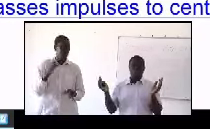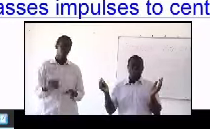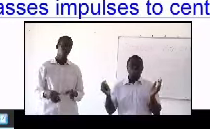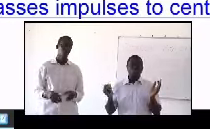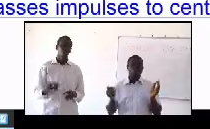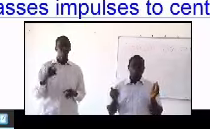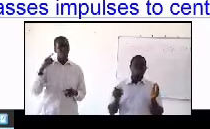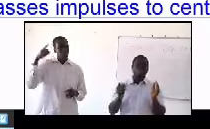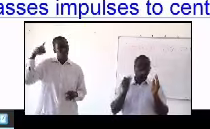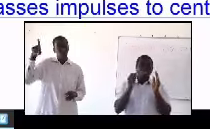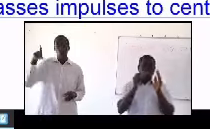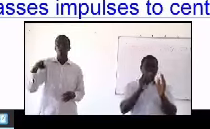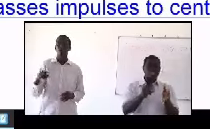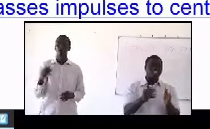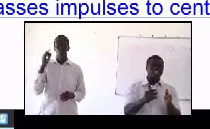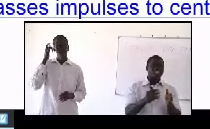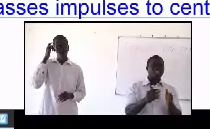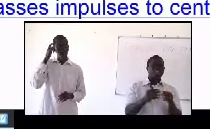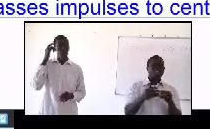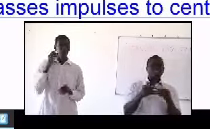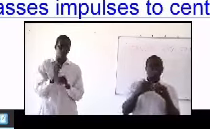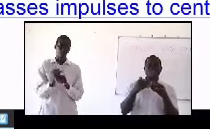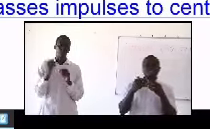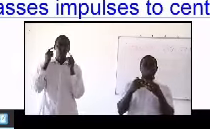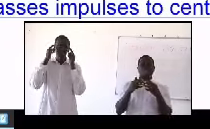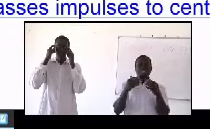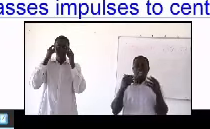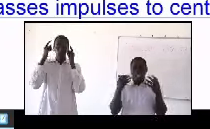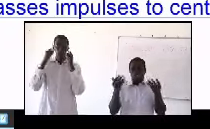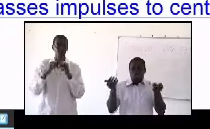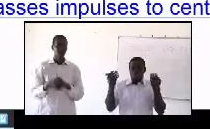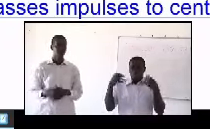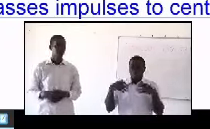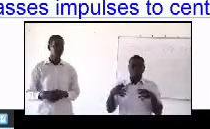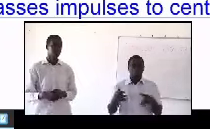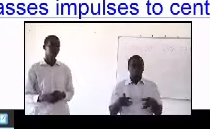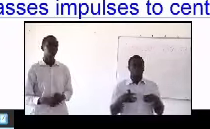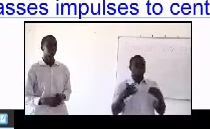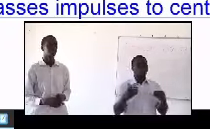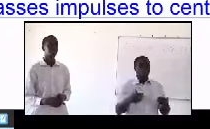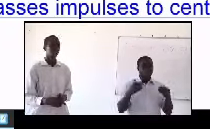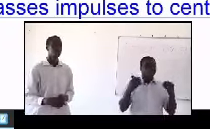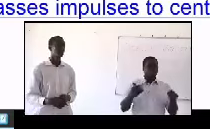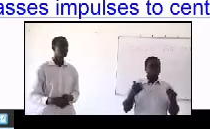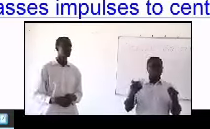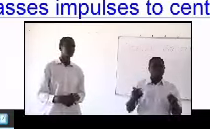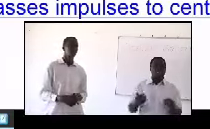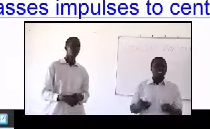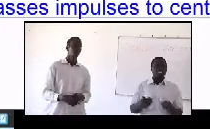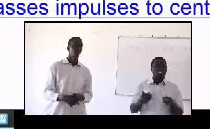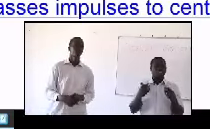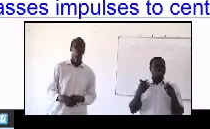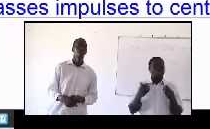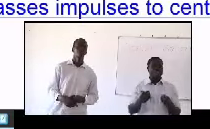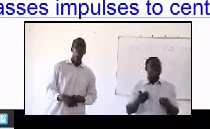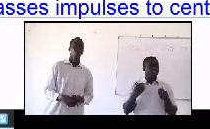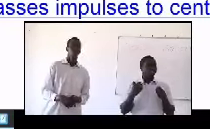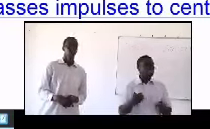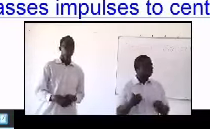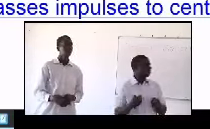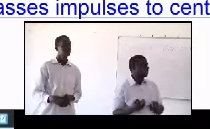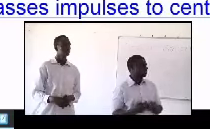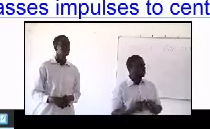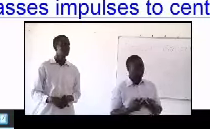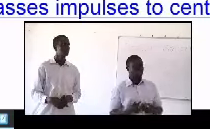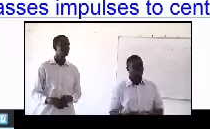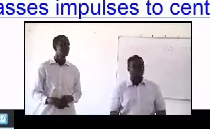far away. So if these things, that means that they have to be aware. If you want to gain the